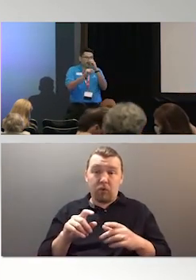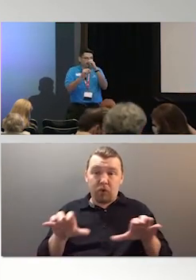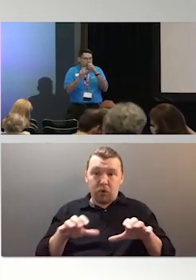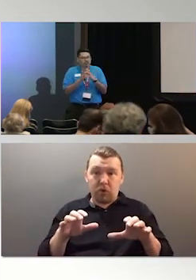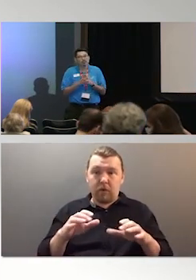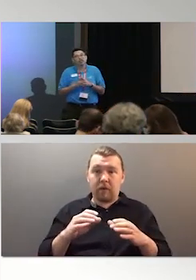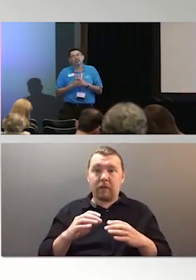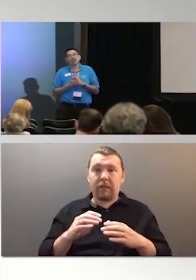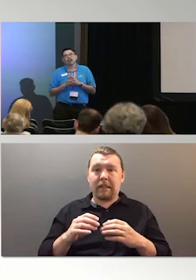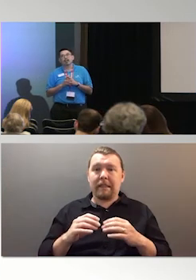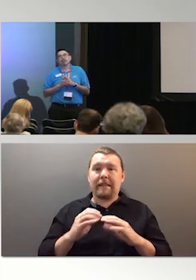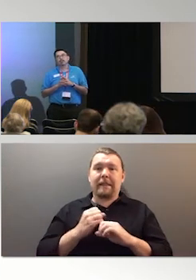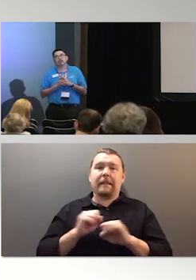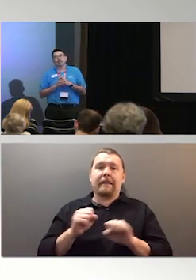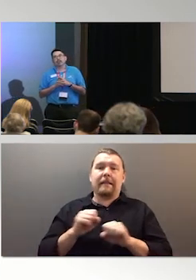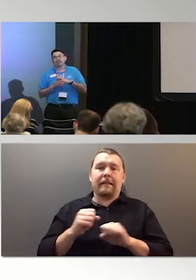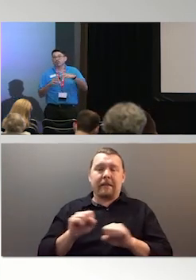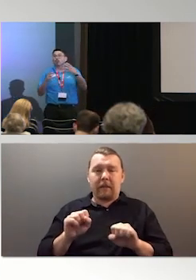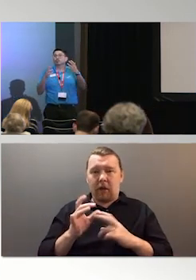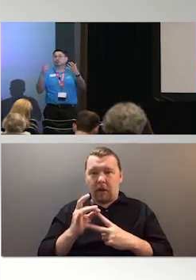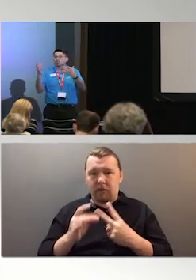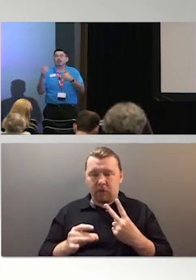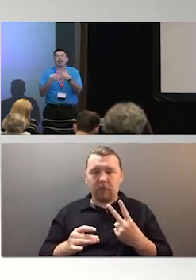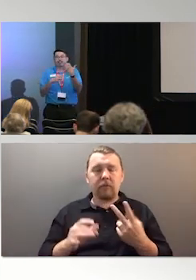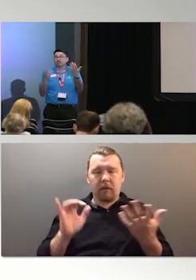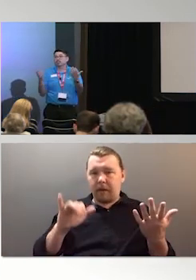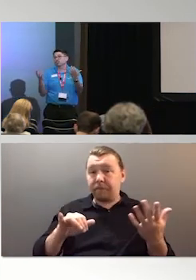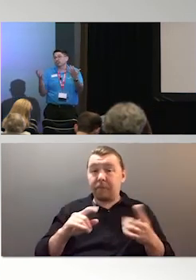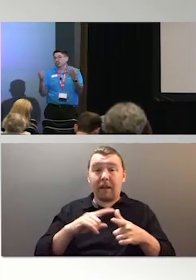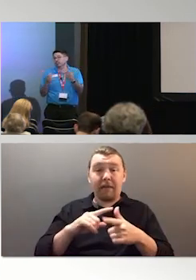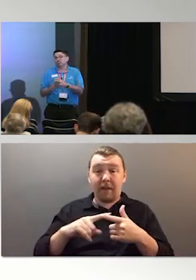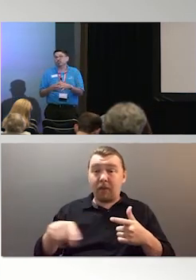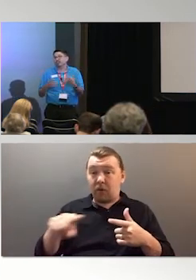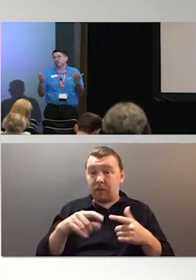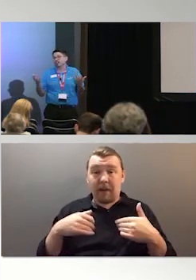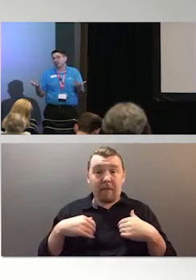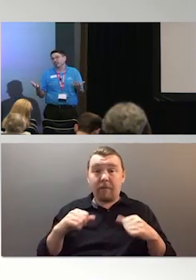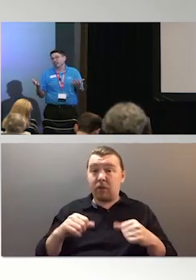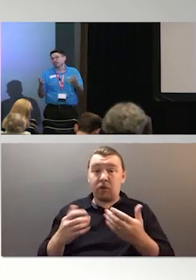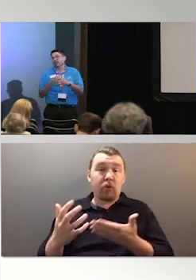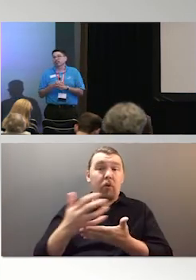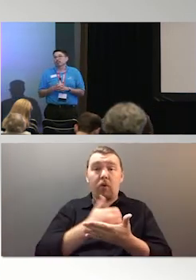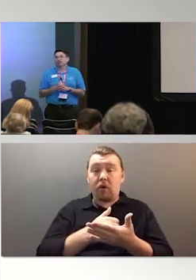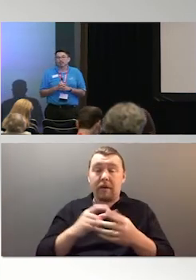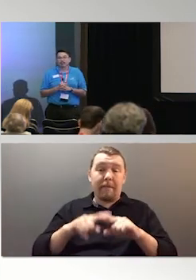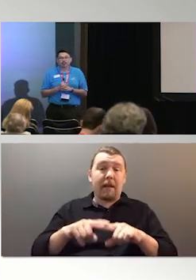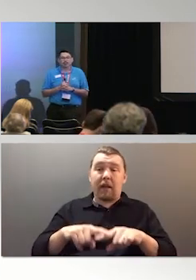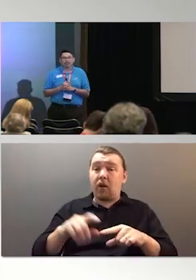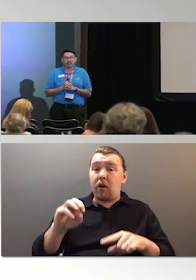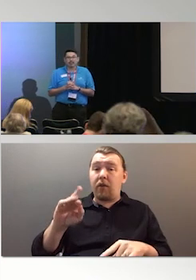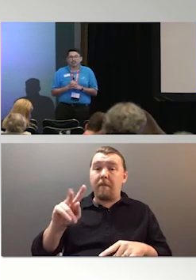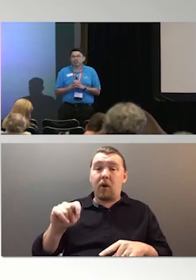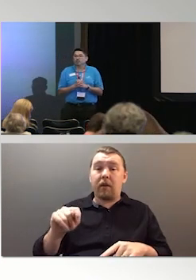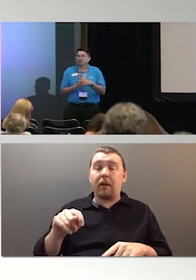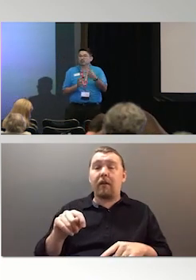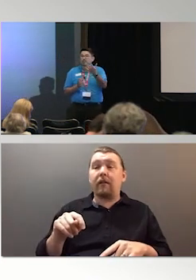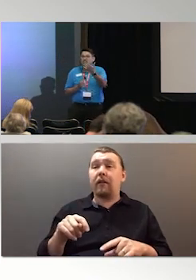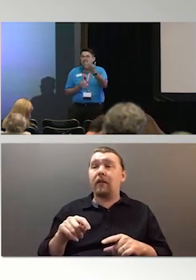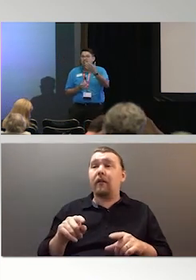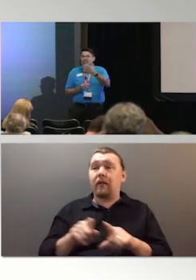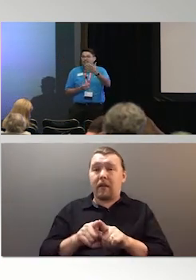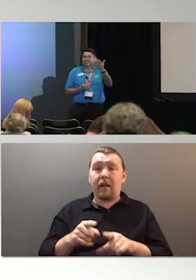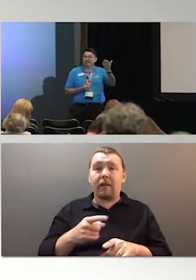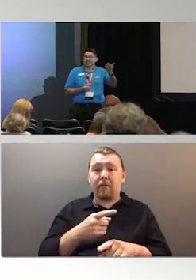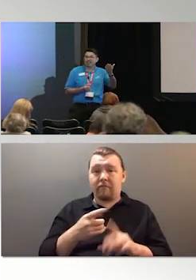conservative option. And then those have the potential of earning just depending on the market. And like was